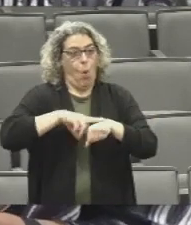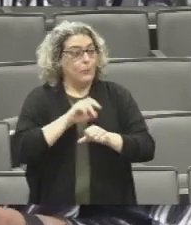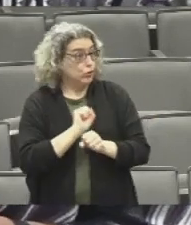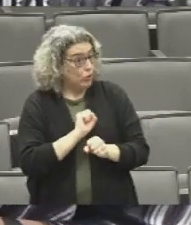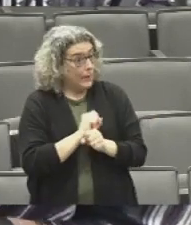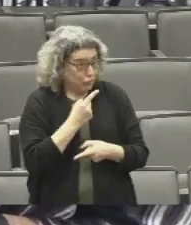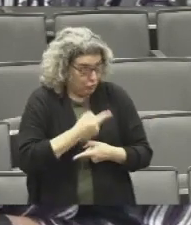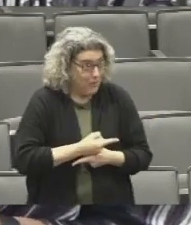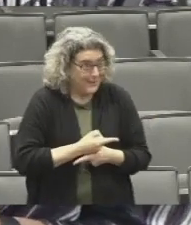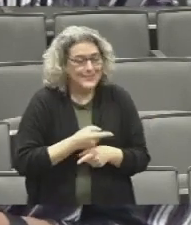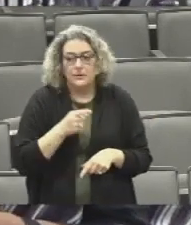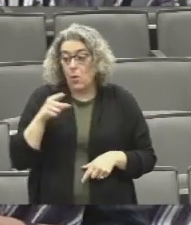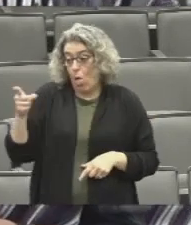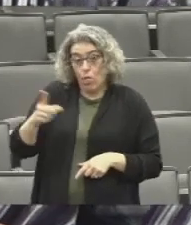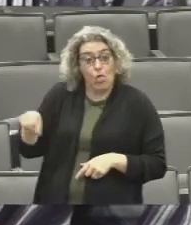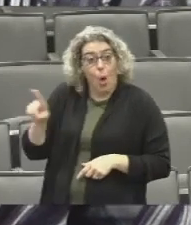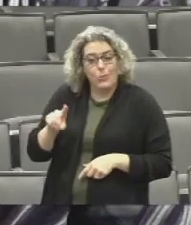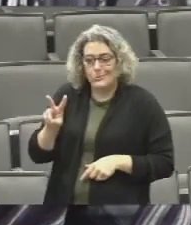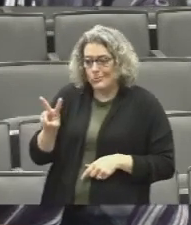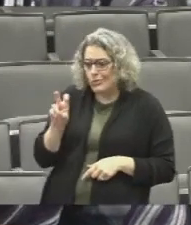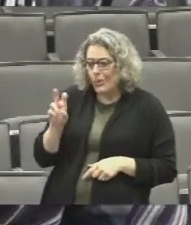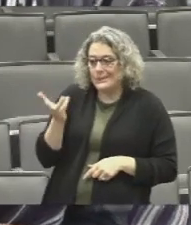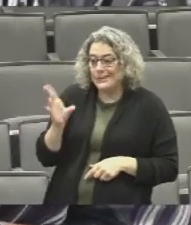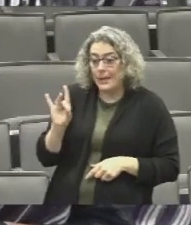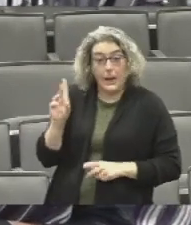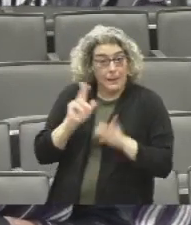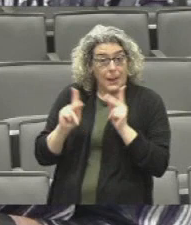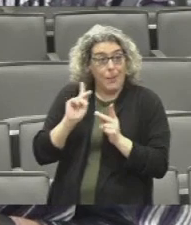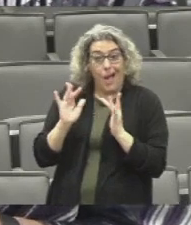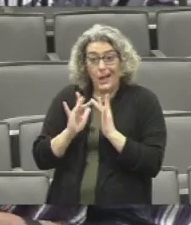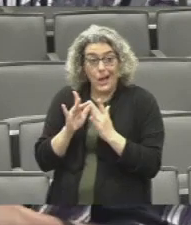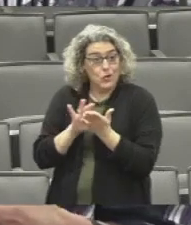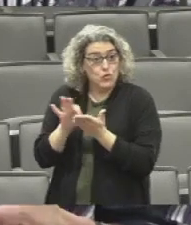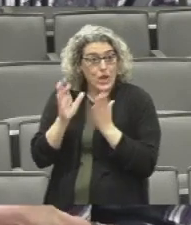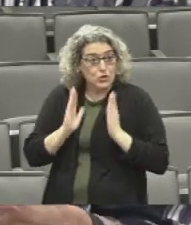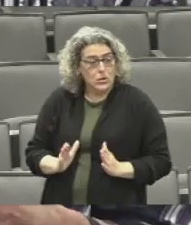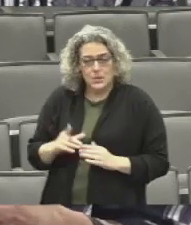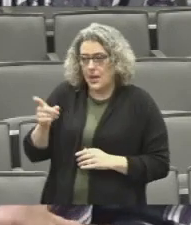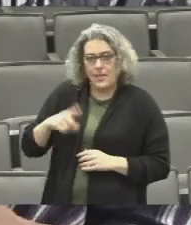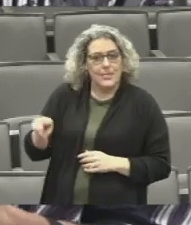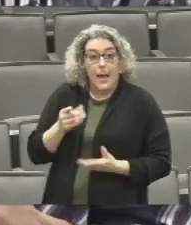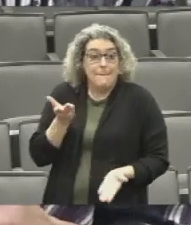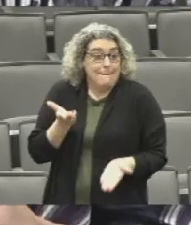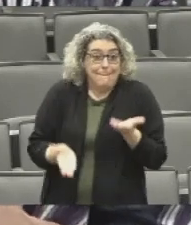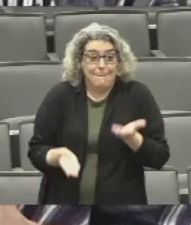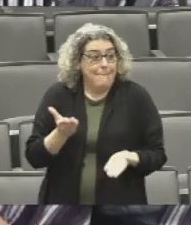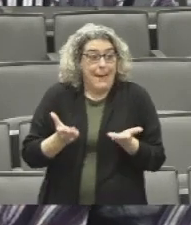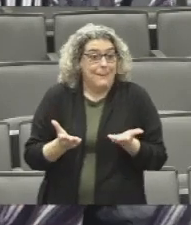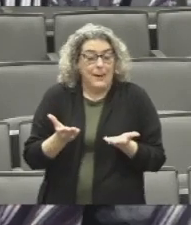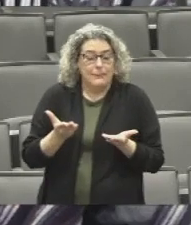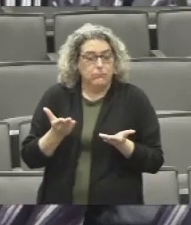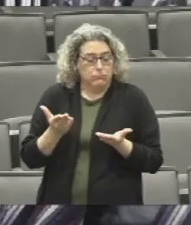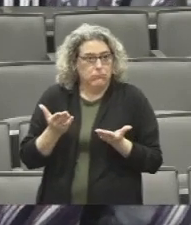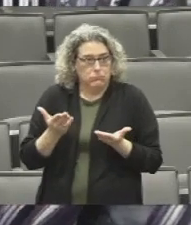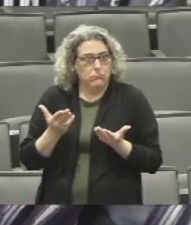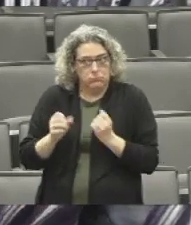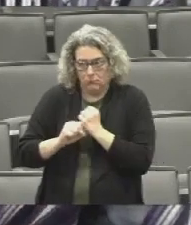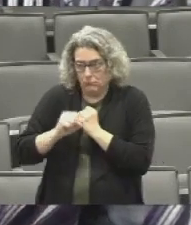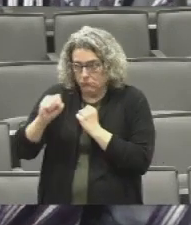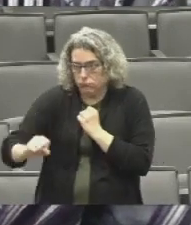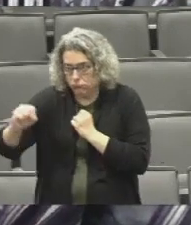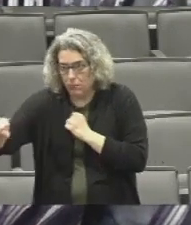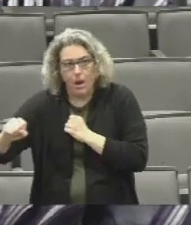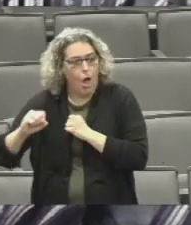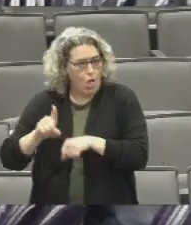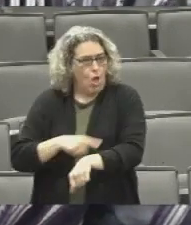So those contact tracers, those 268 individuals may not be available for a longer time. So he's